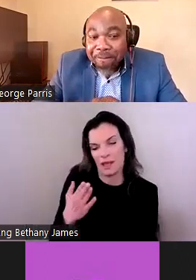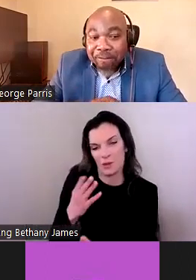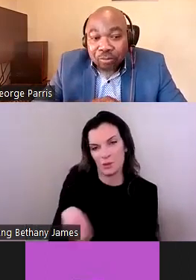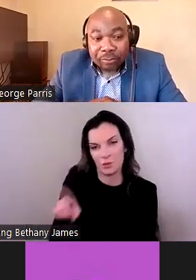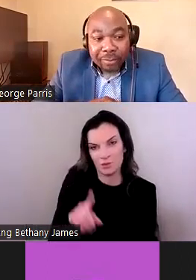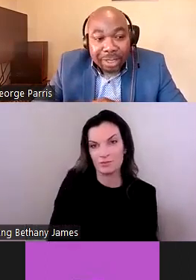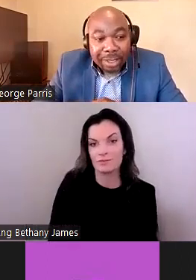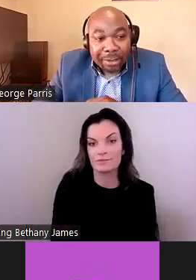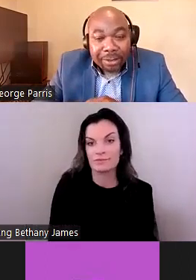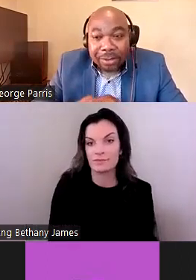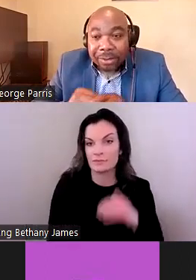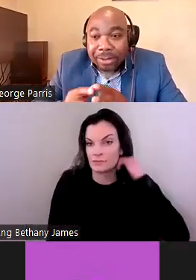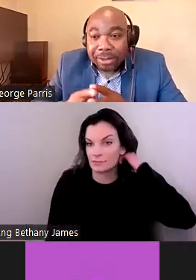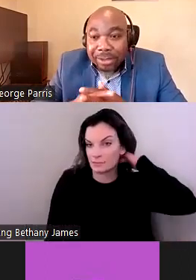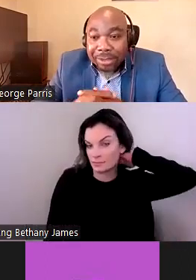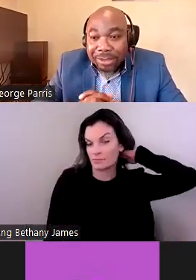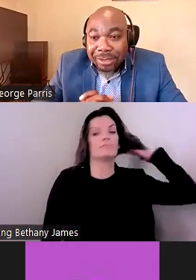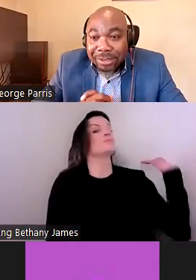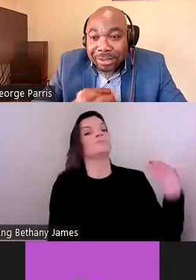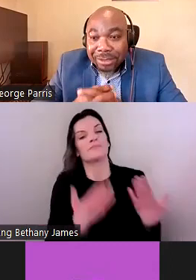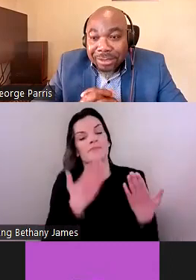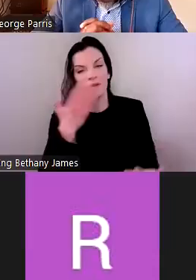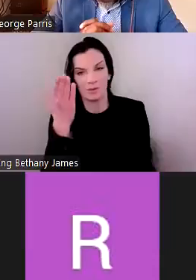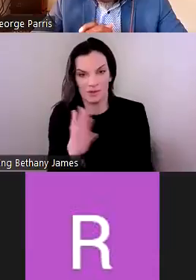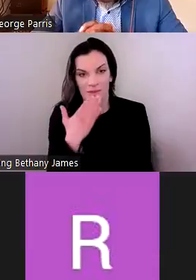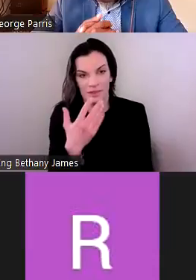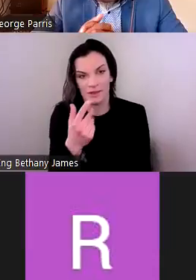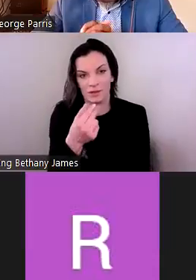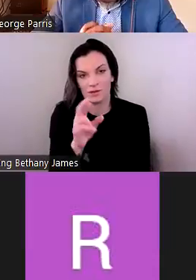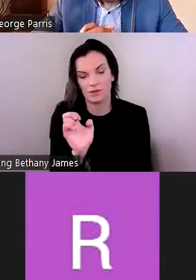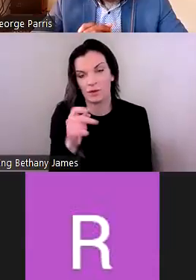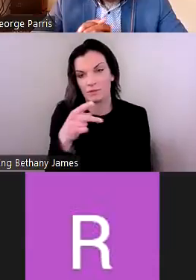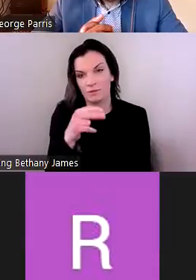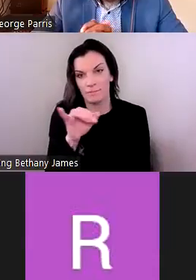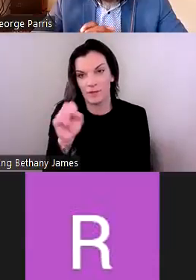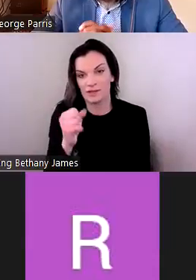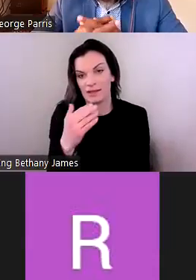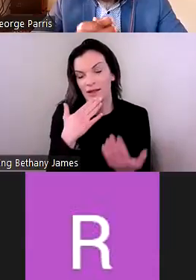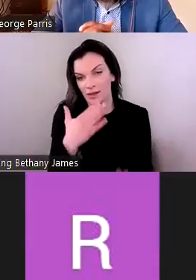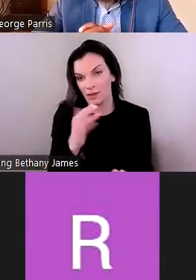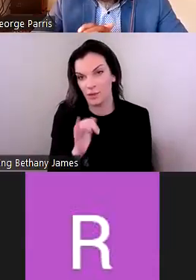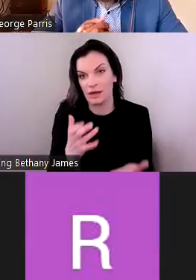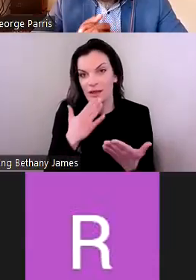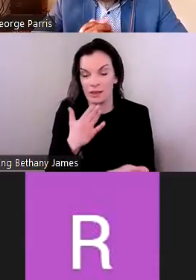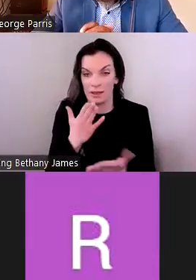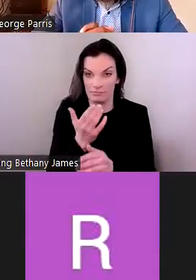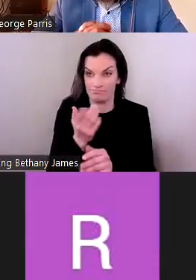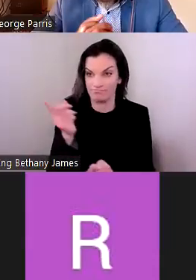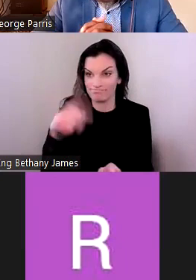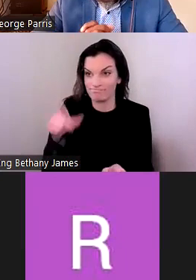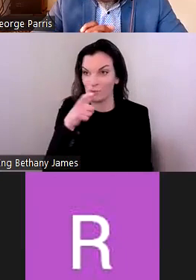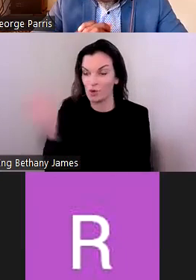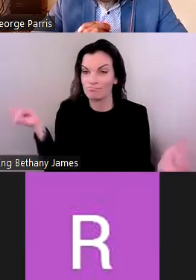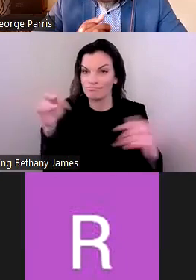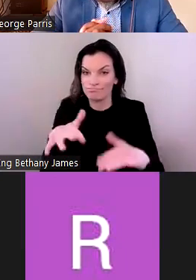Okay, I would like to thank our presenter, Dr. George Paris, for presenting. And I would also like to thank everyone for joining